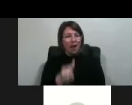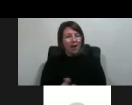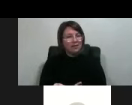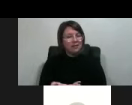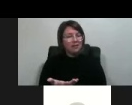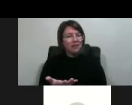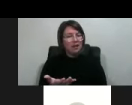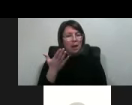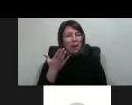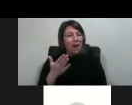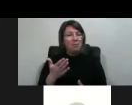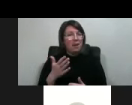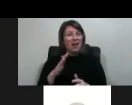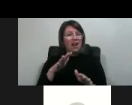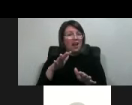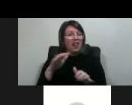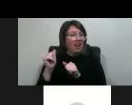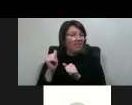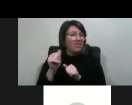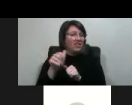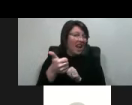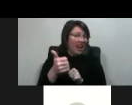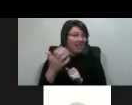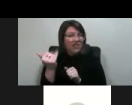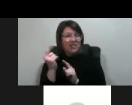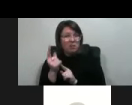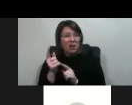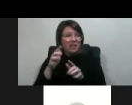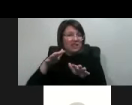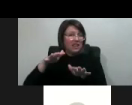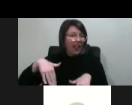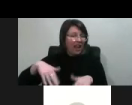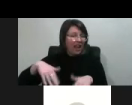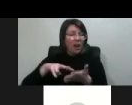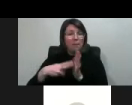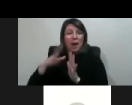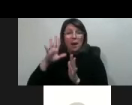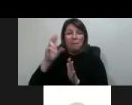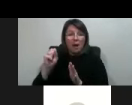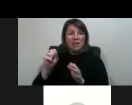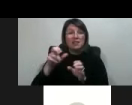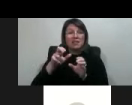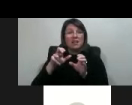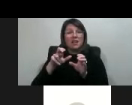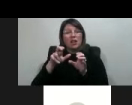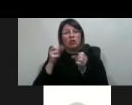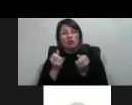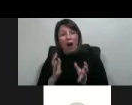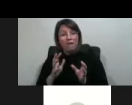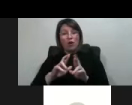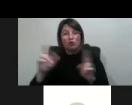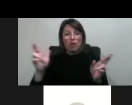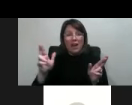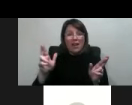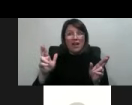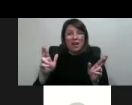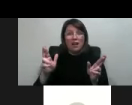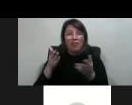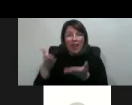it might leave up to 10 to 15 minutes late, even though I see the bus and the driver already at Alewife, and it's always a nail biter trying to catch